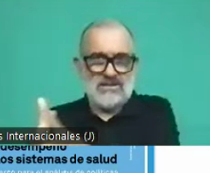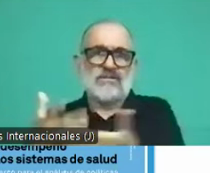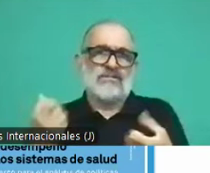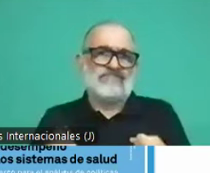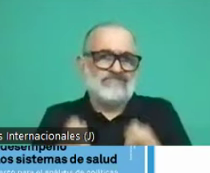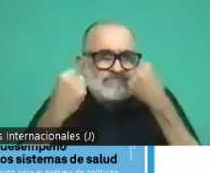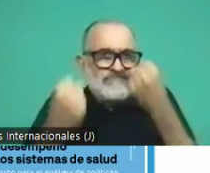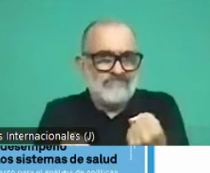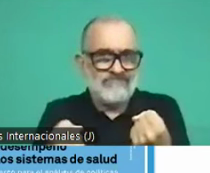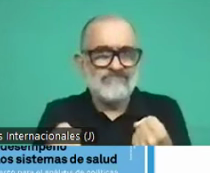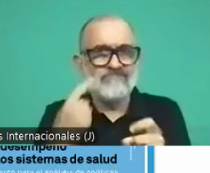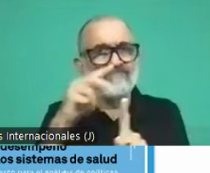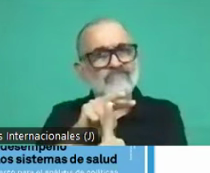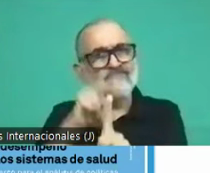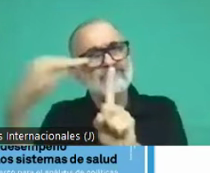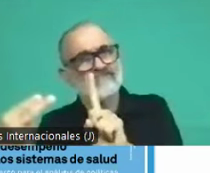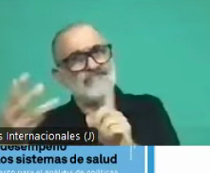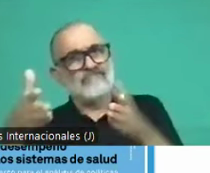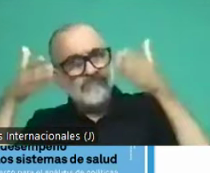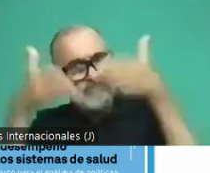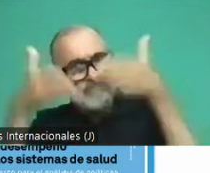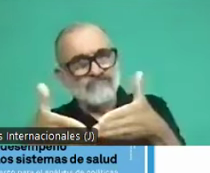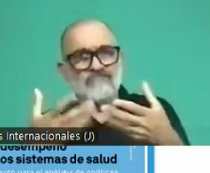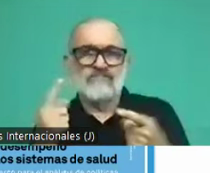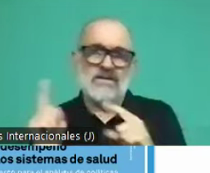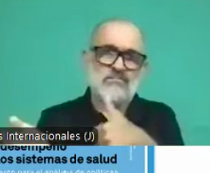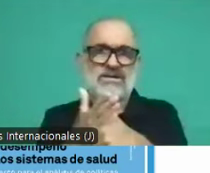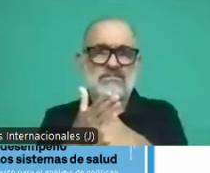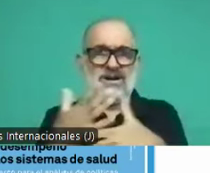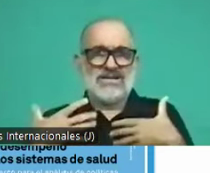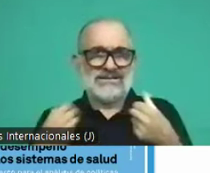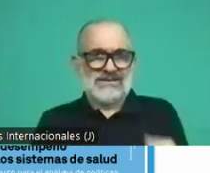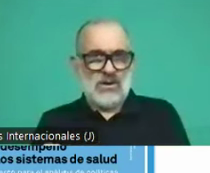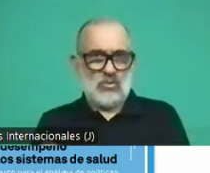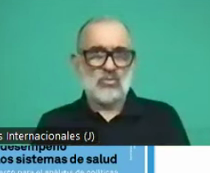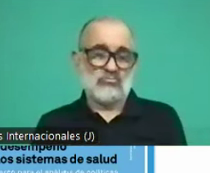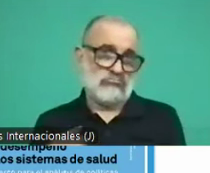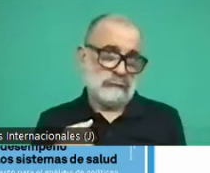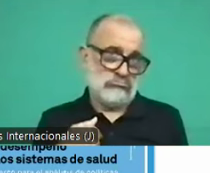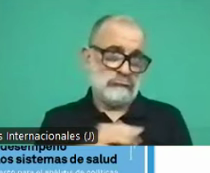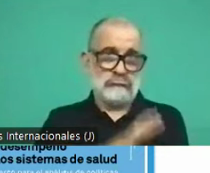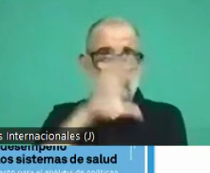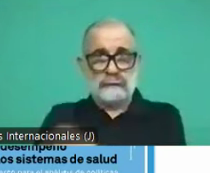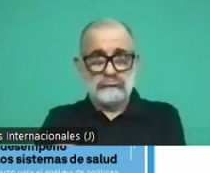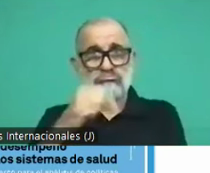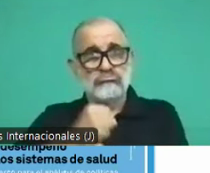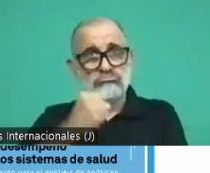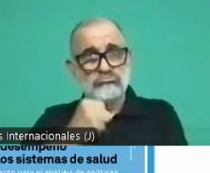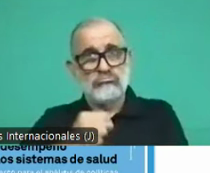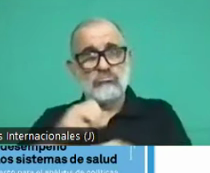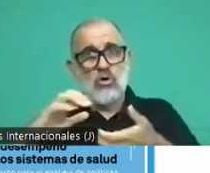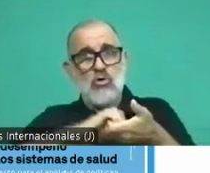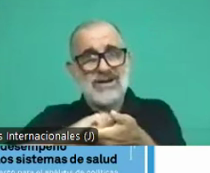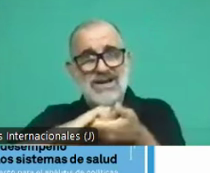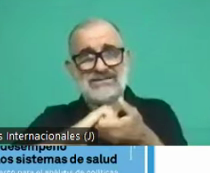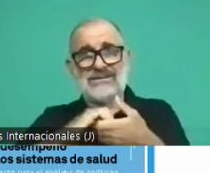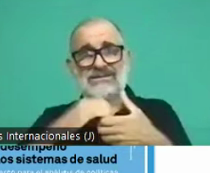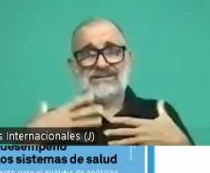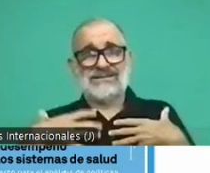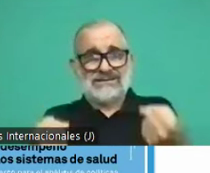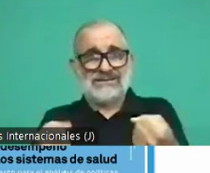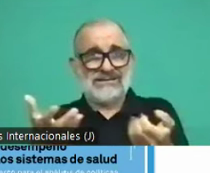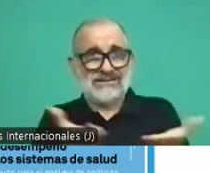perspective salud. of Esto primary es health care, adecuando la organización and de this los is sistemas de salud adapting the a las organization of health necesidades de systems salud de la to población the en health